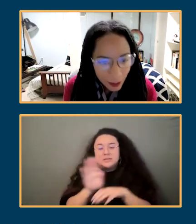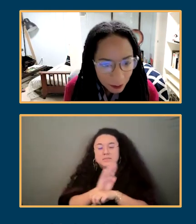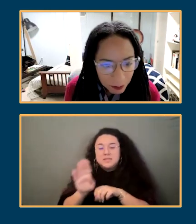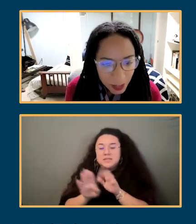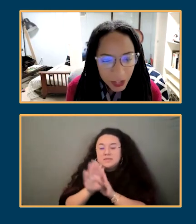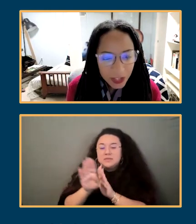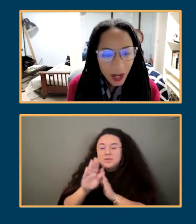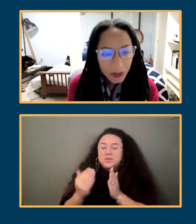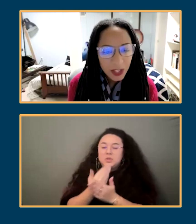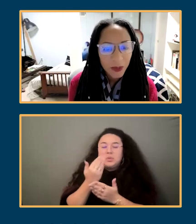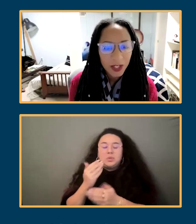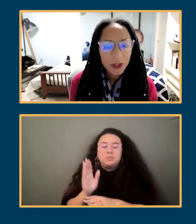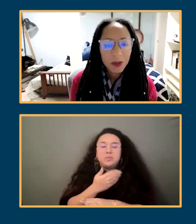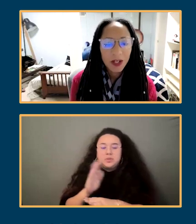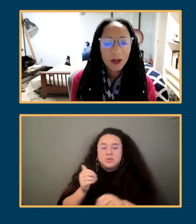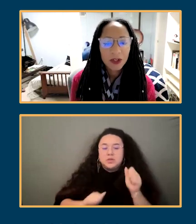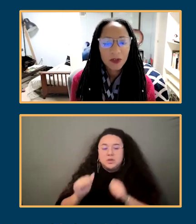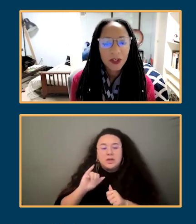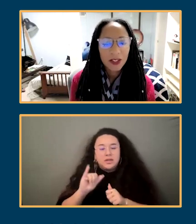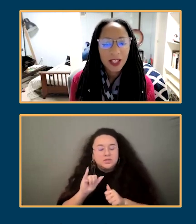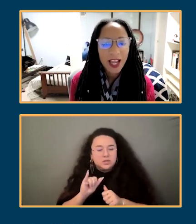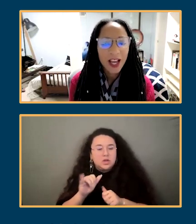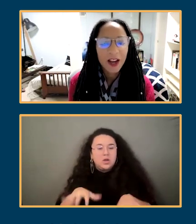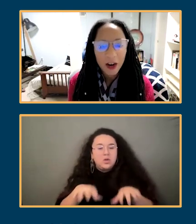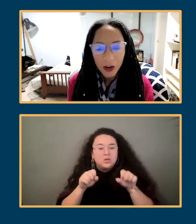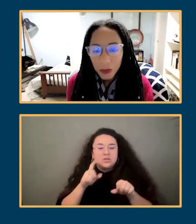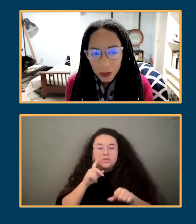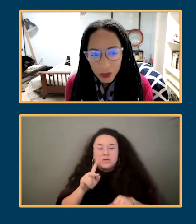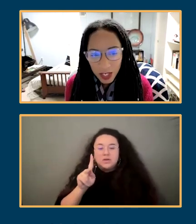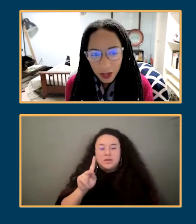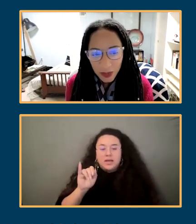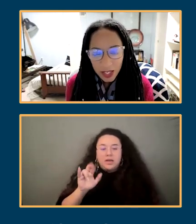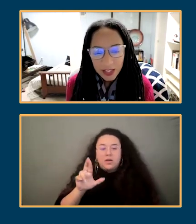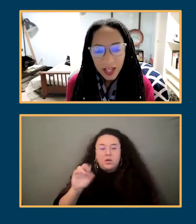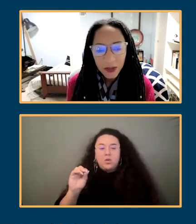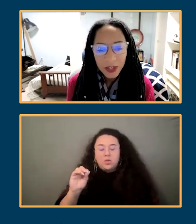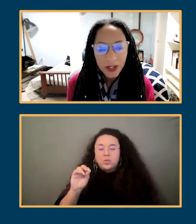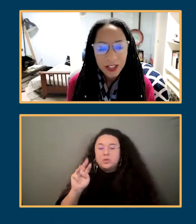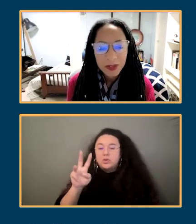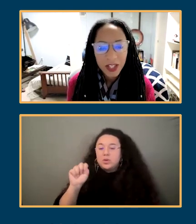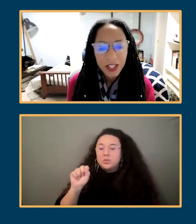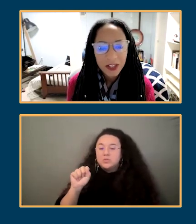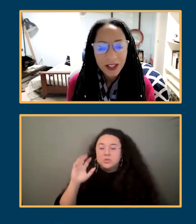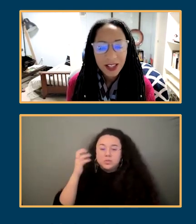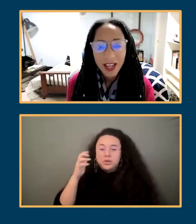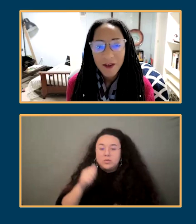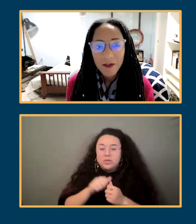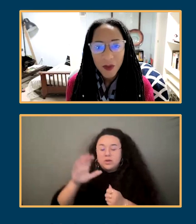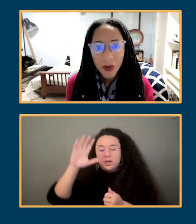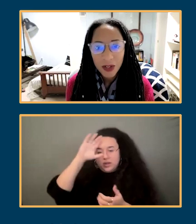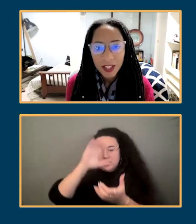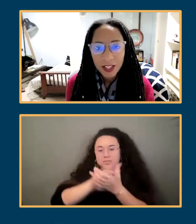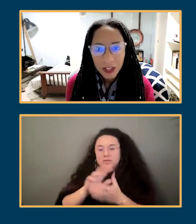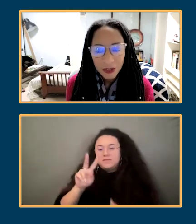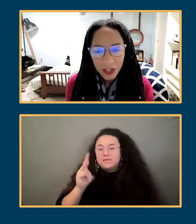new musical. She is also a contributing host for KIRO News Radio. Together with her husband, Victor, they